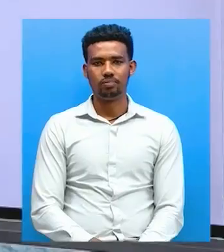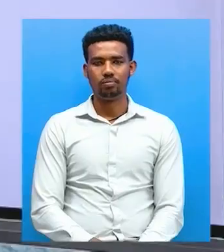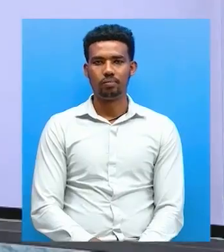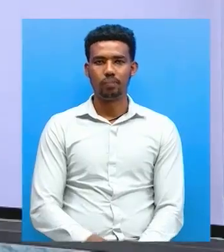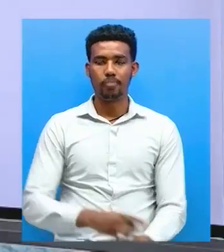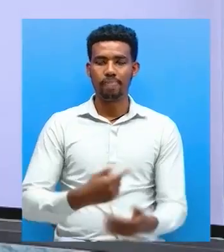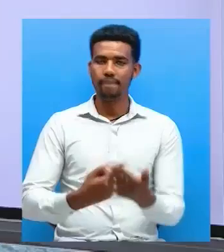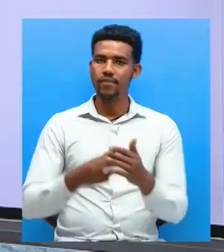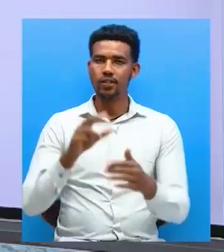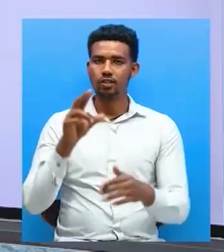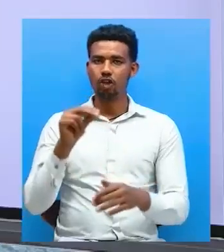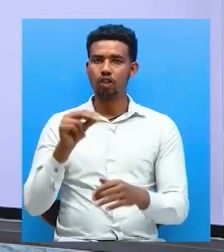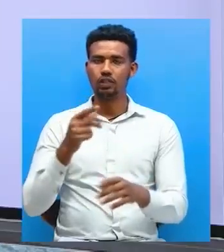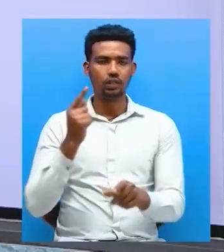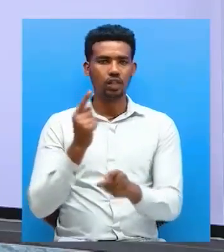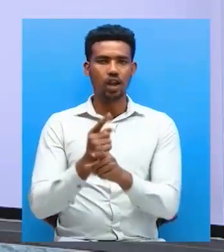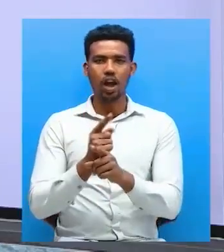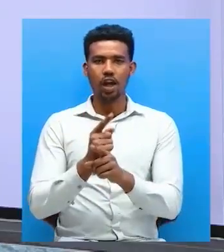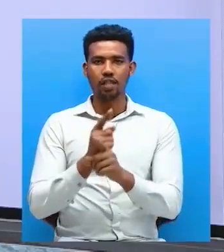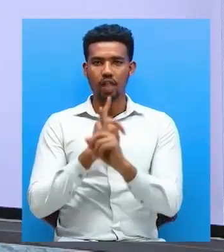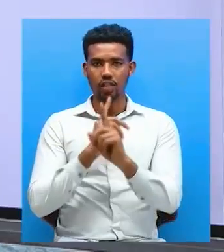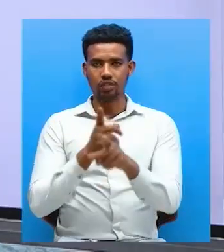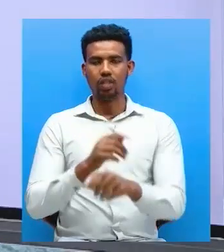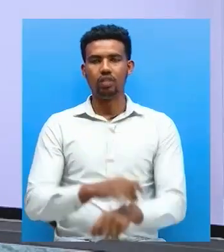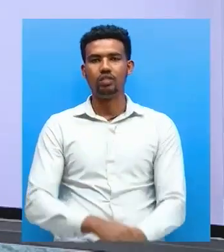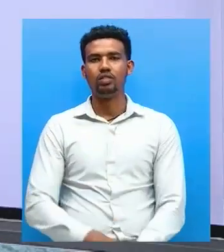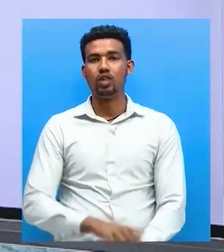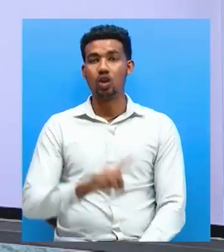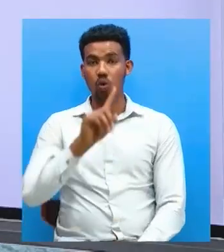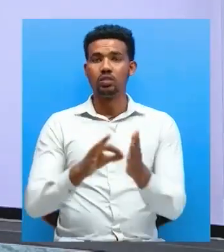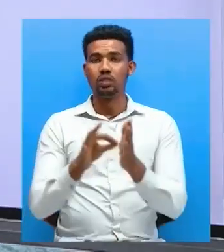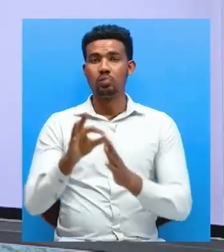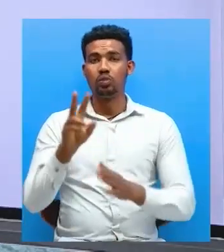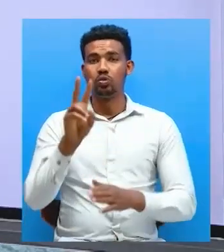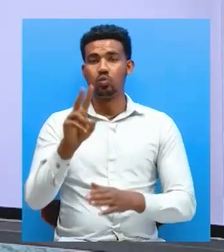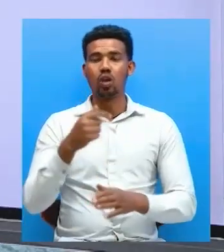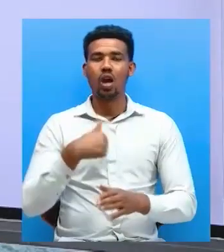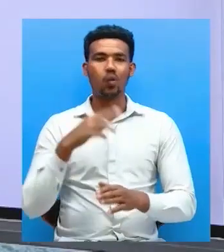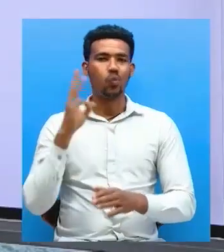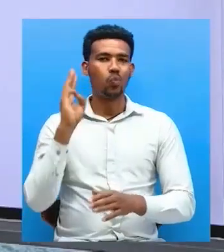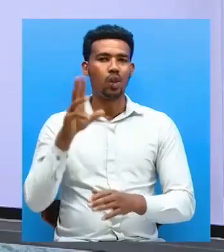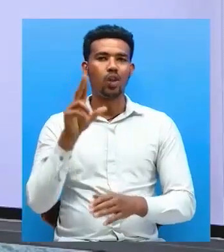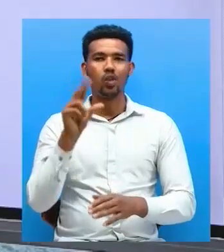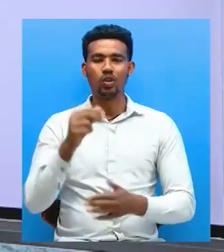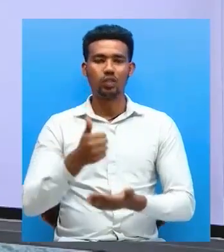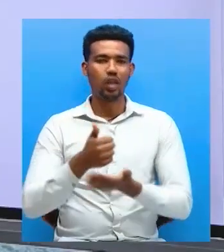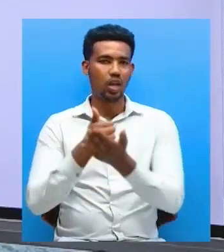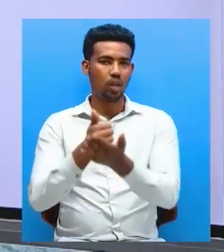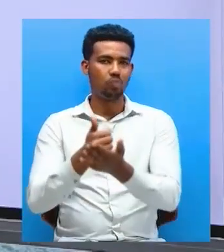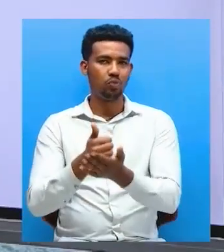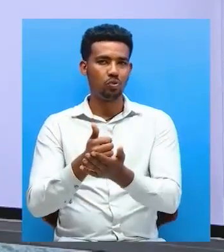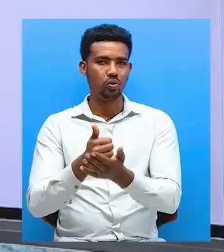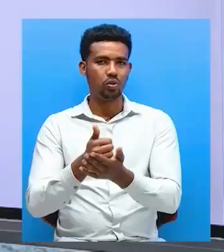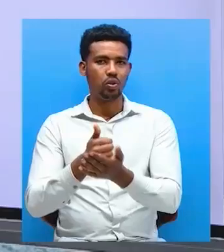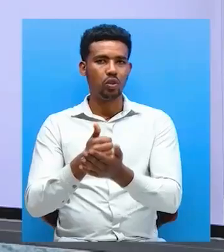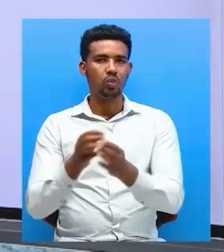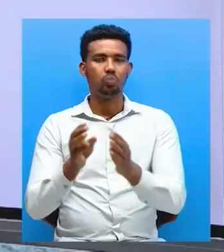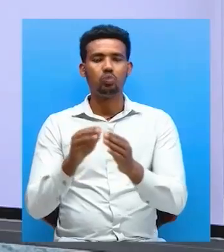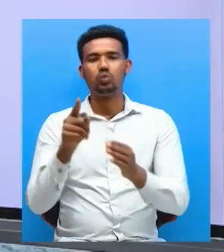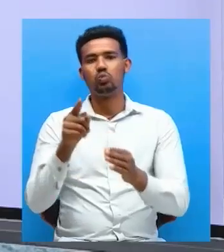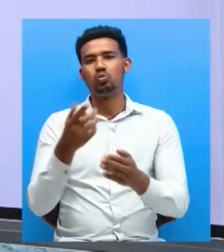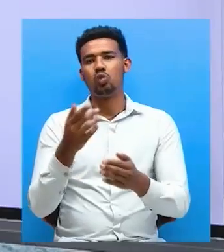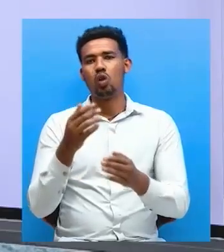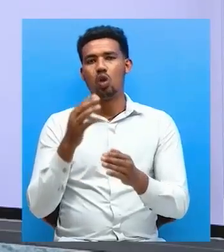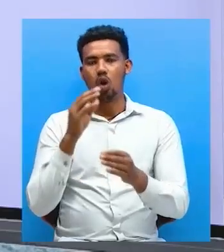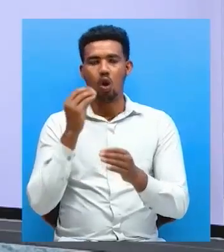That is not the right answer. Question number 2. I will not help you with your homework. I